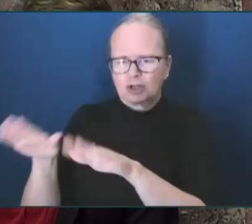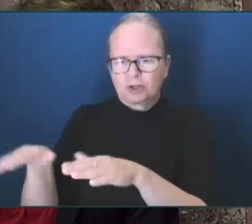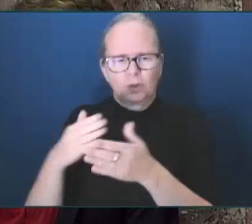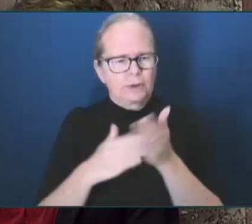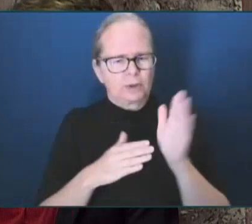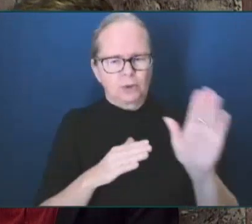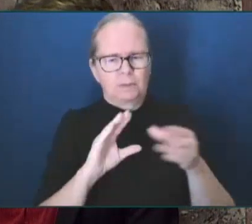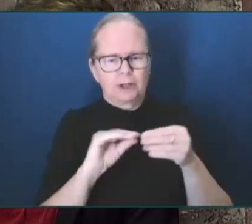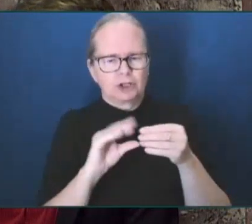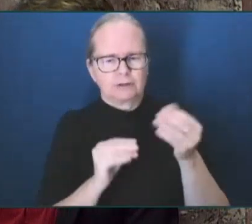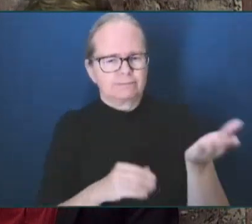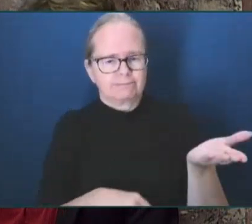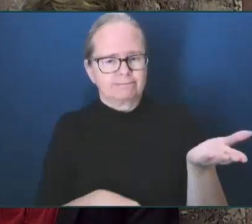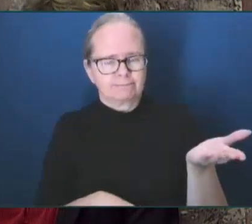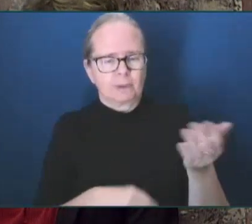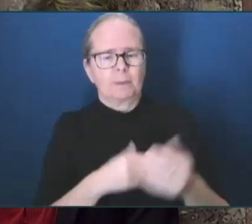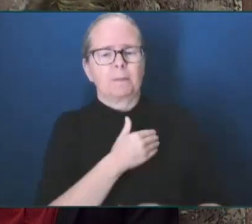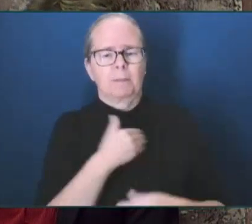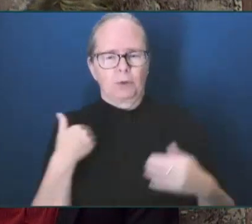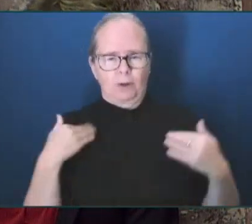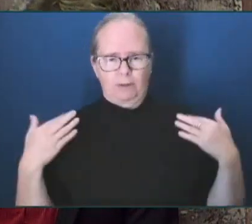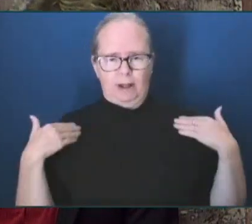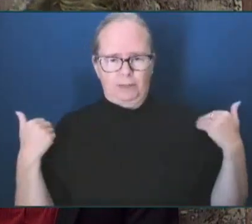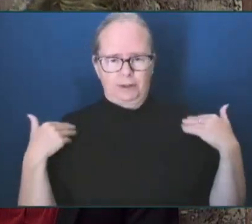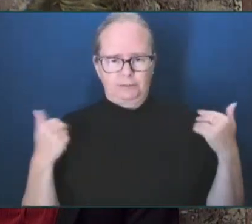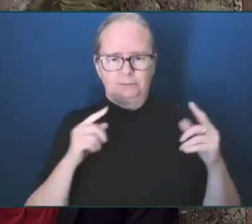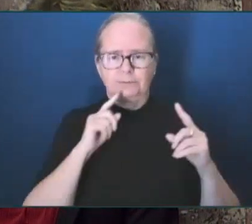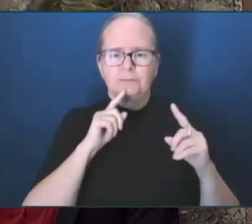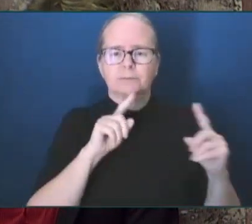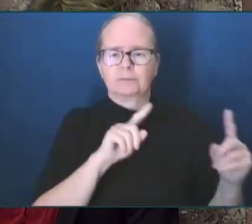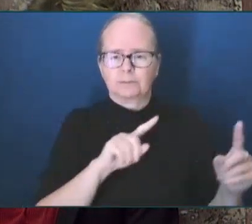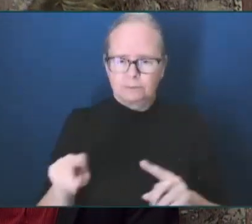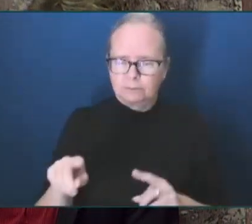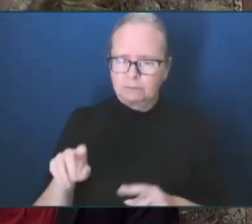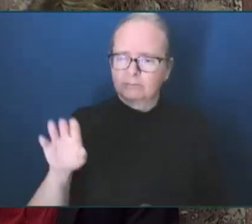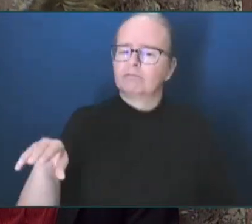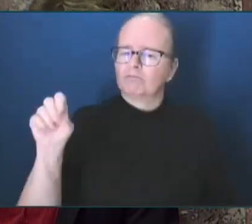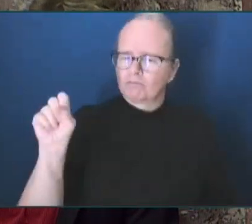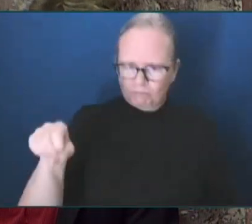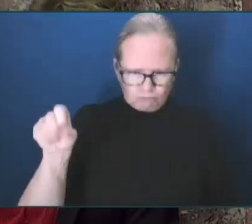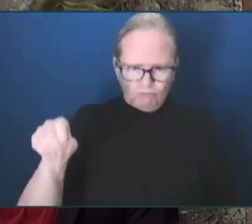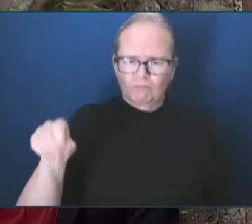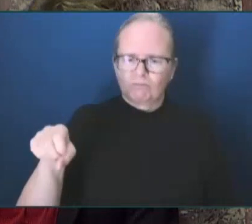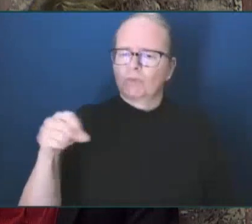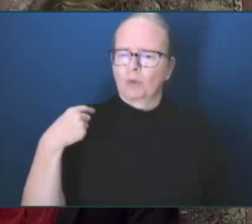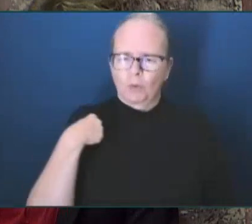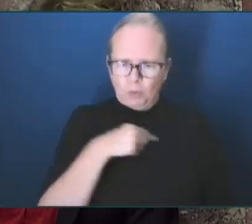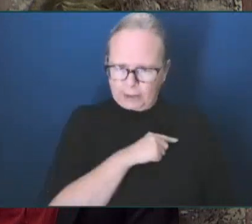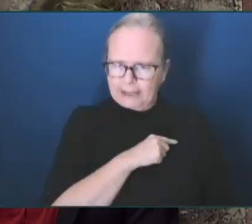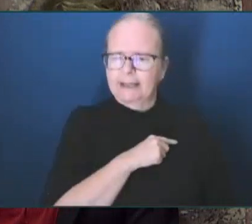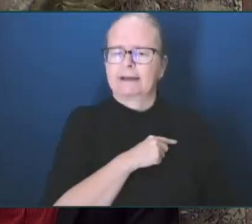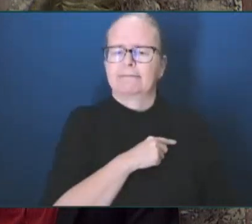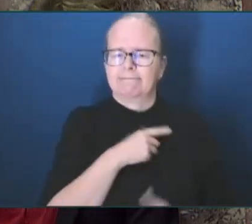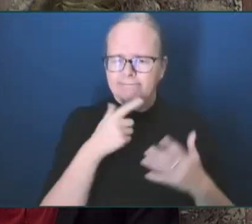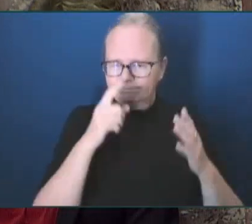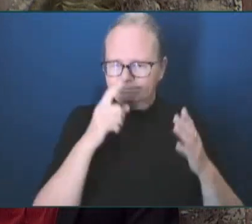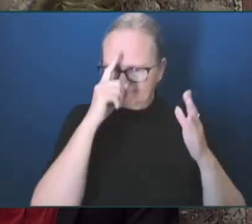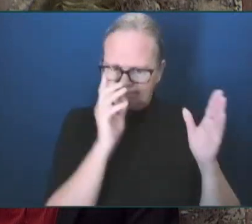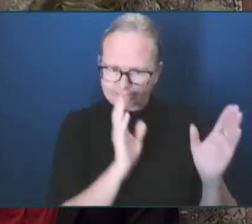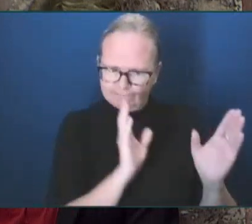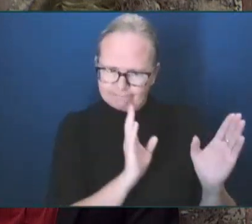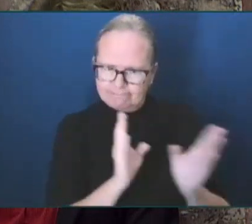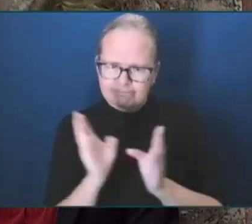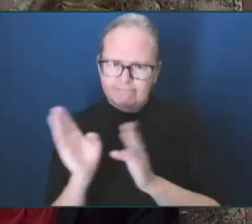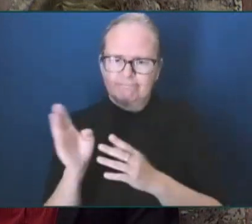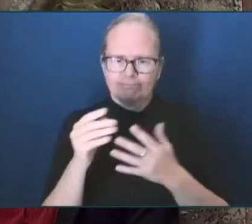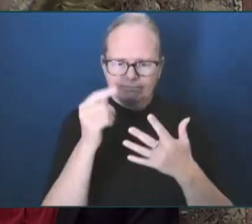emergency, a COVID-19 pandemic, we're preparing. This was announced and laid forward. This was announced